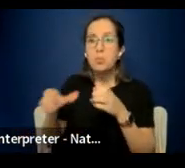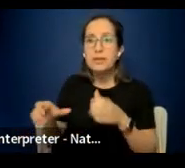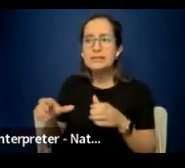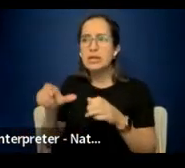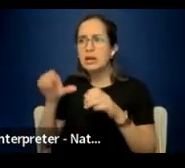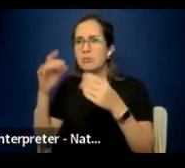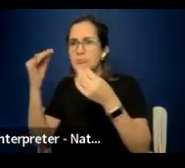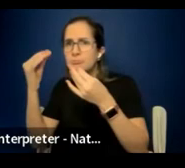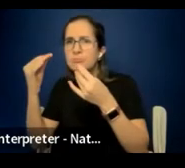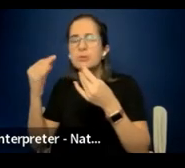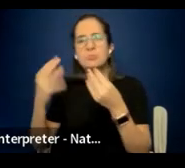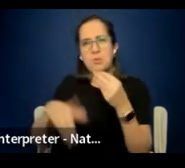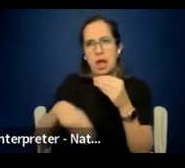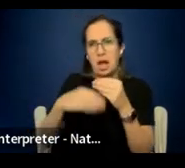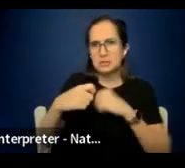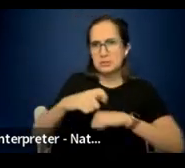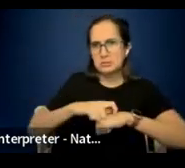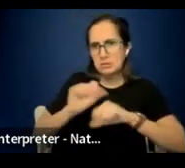something, maybe a bit longer.